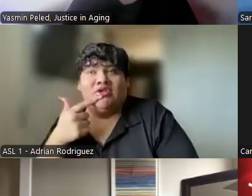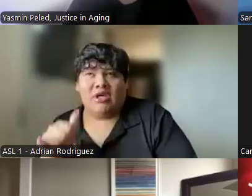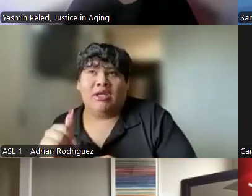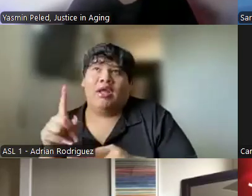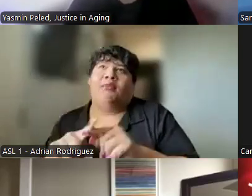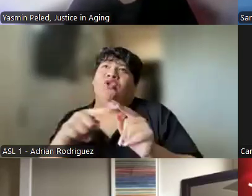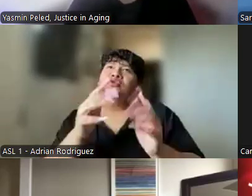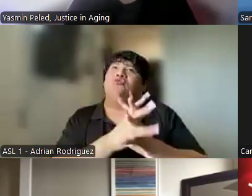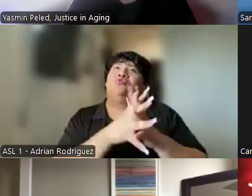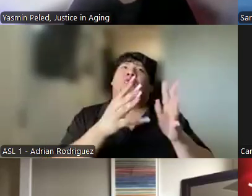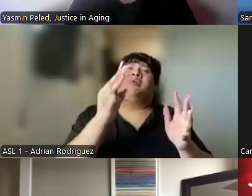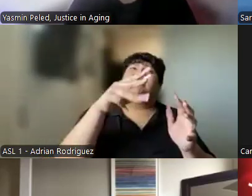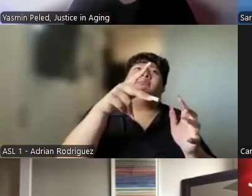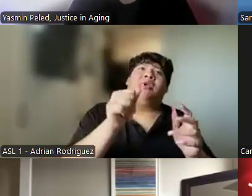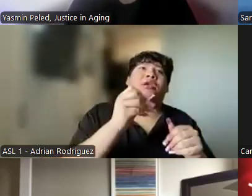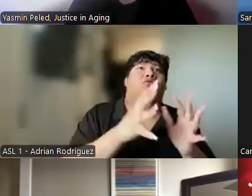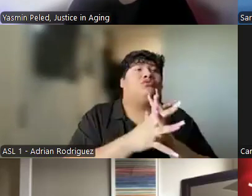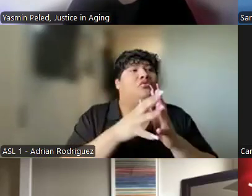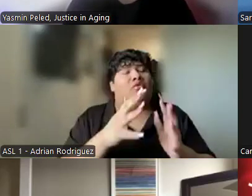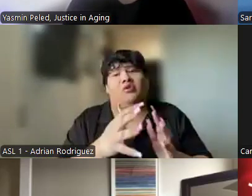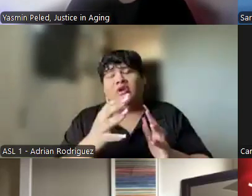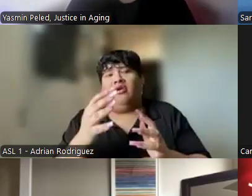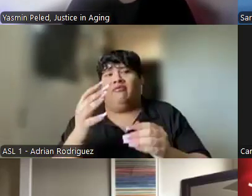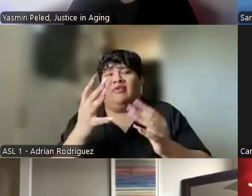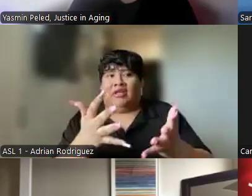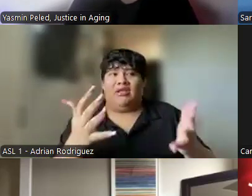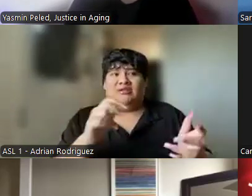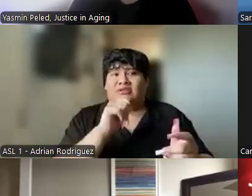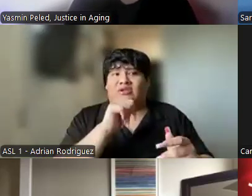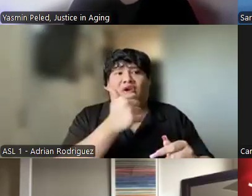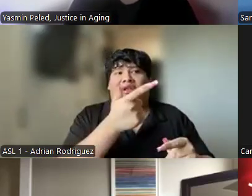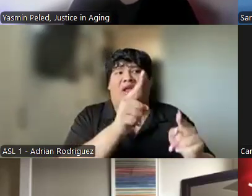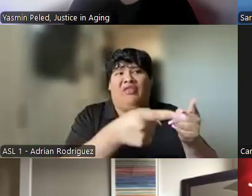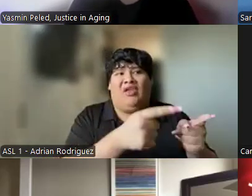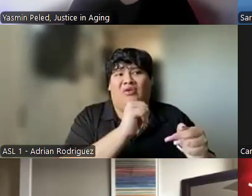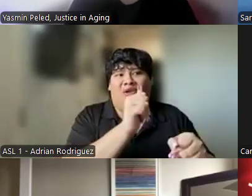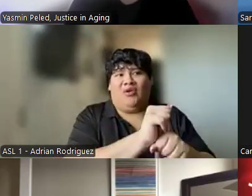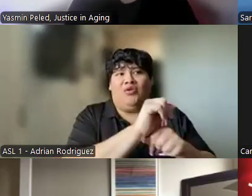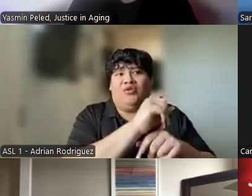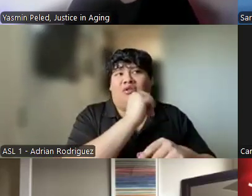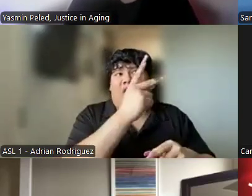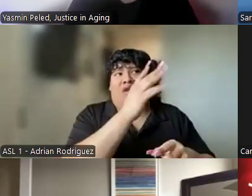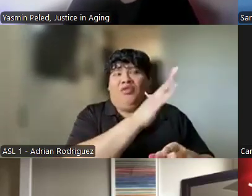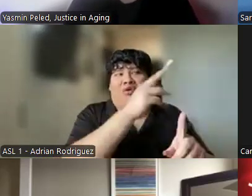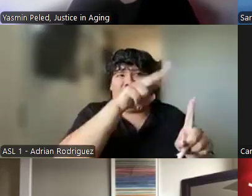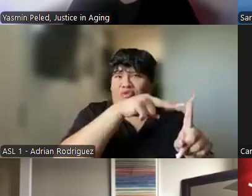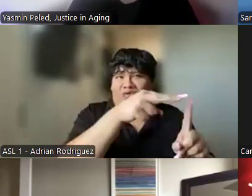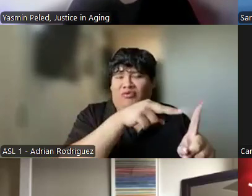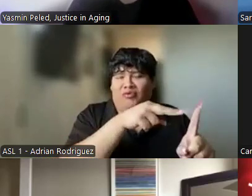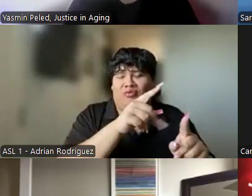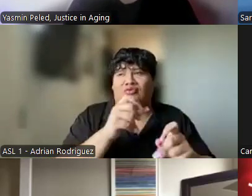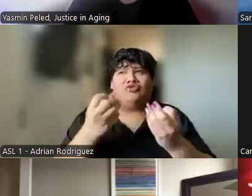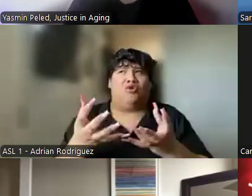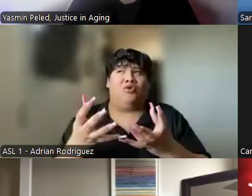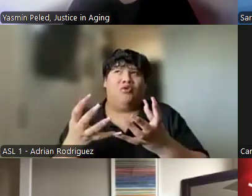so much of the MPA and so many of the large initiatives are not necessarily under CDA's purview. And